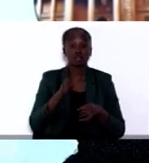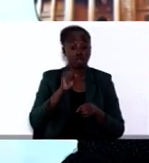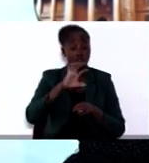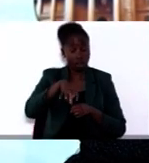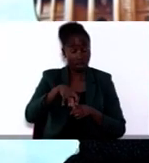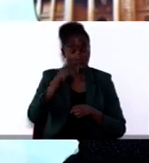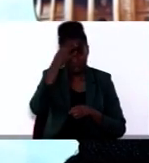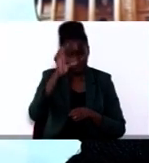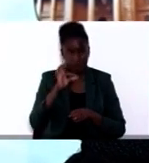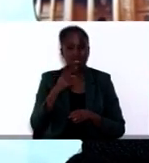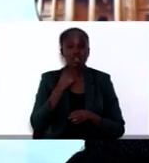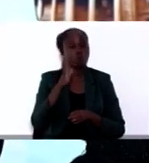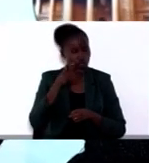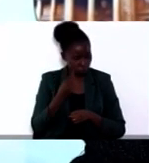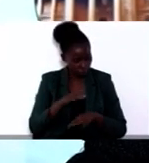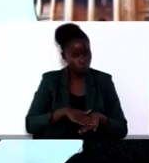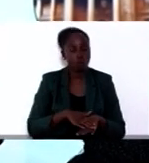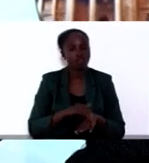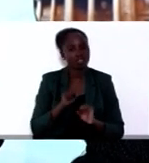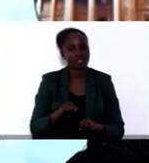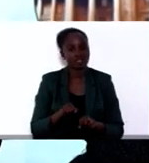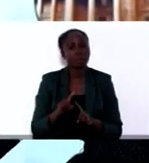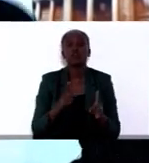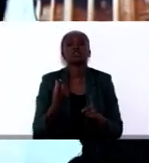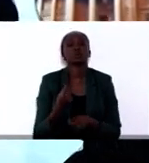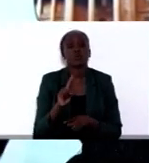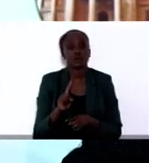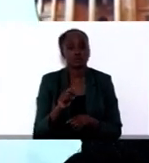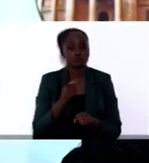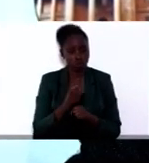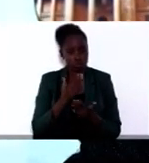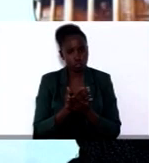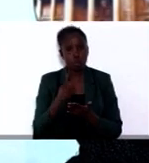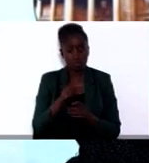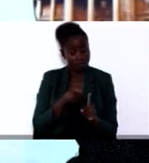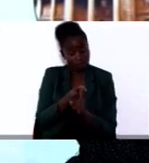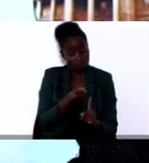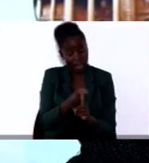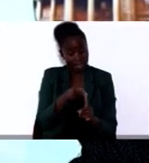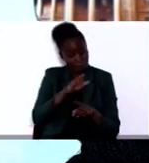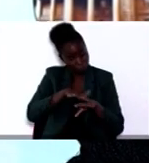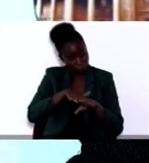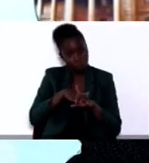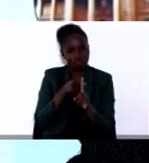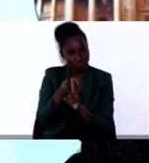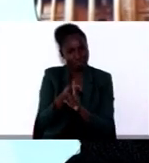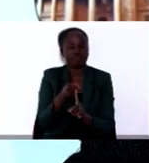more. What are we going to do to escalate the fight against drugs?